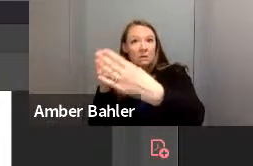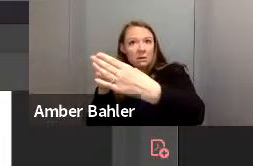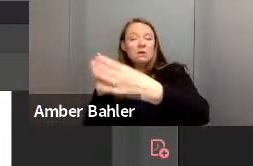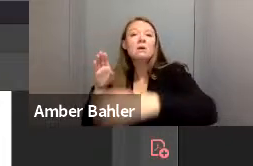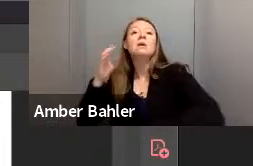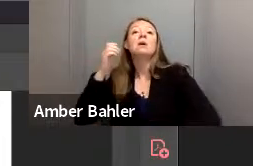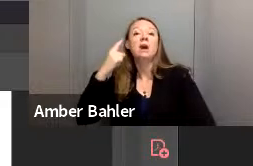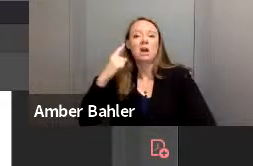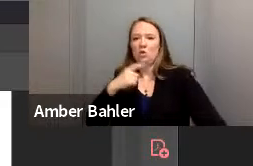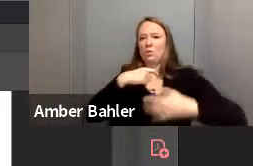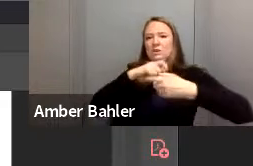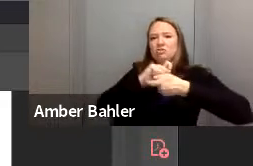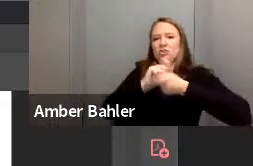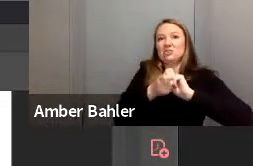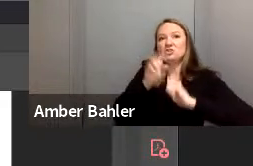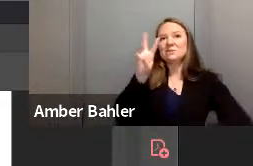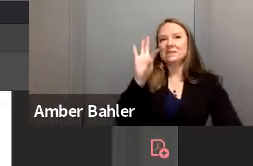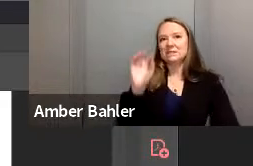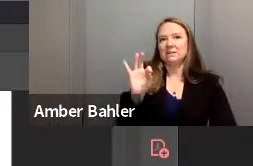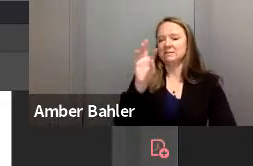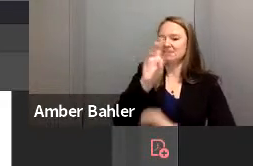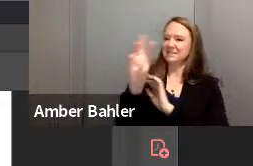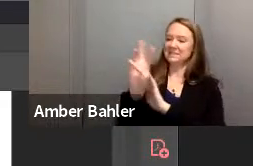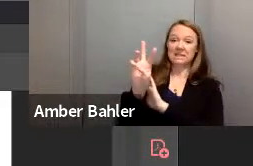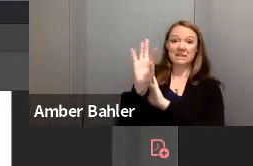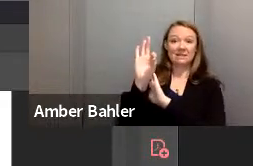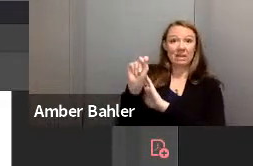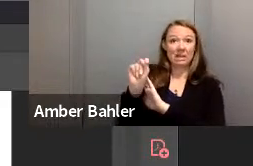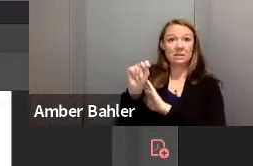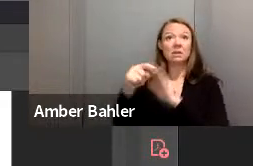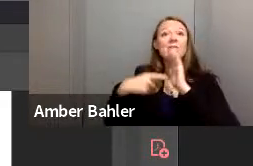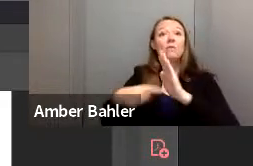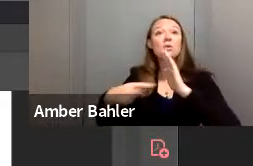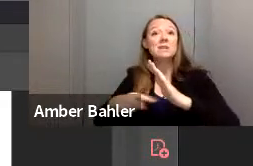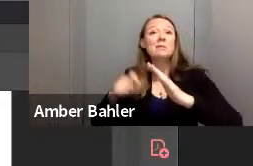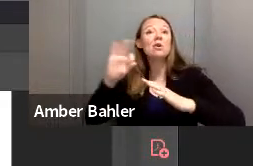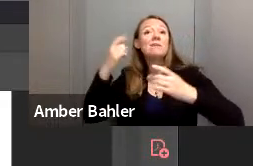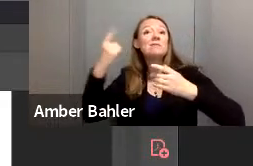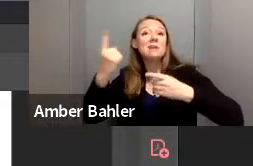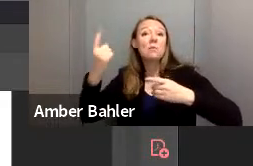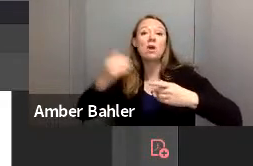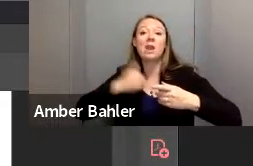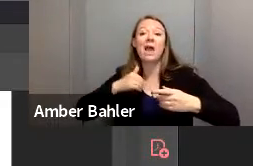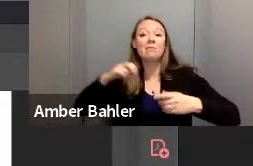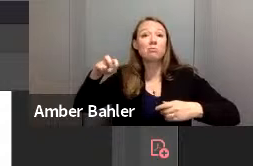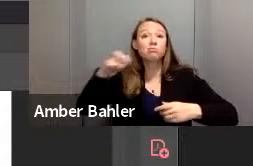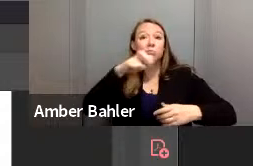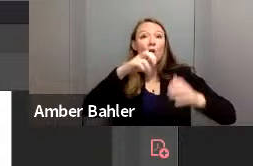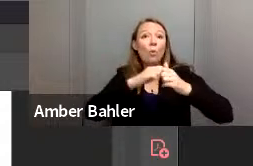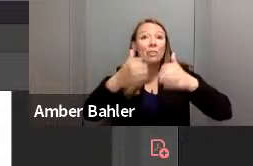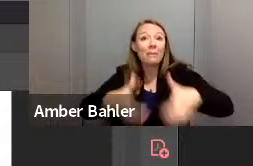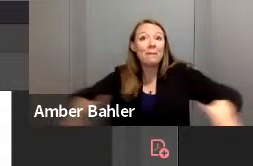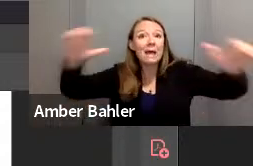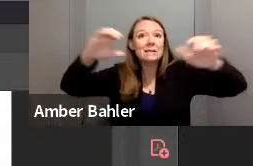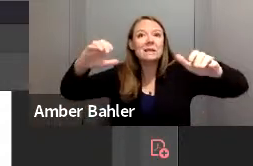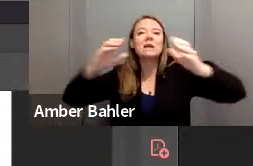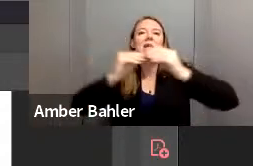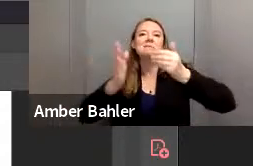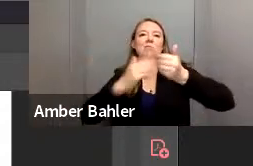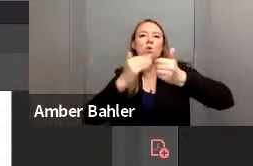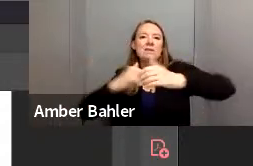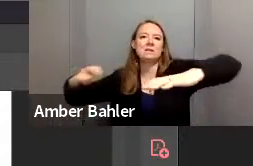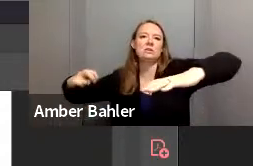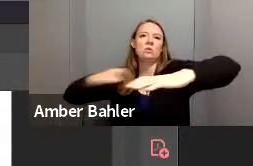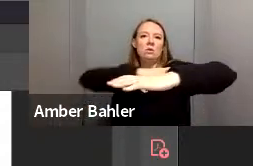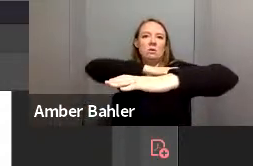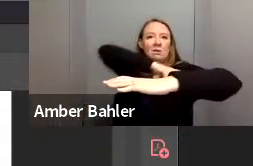modern mobility devices with accessories, say like a basket, it makes it easier for them to turn around in that larger